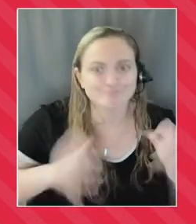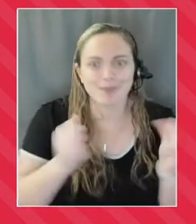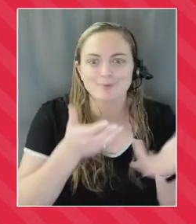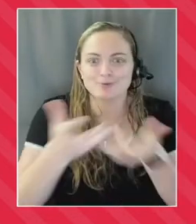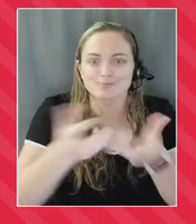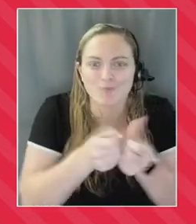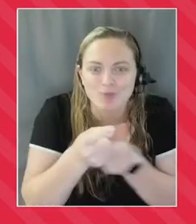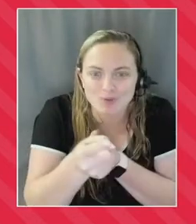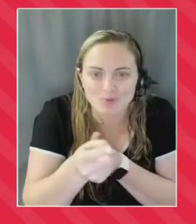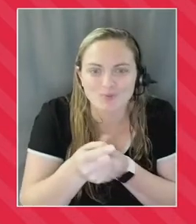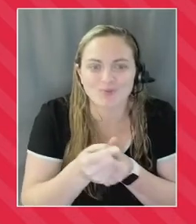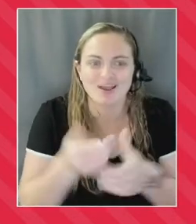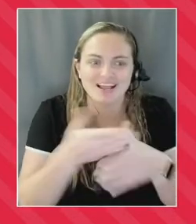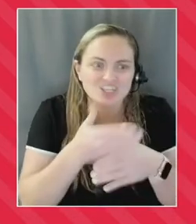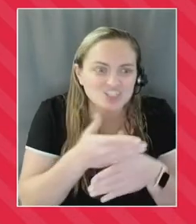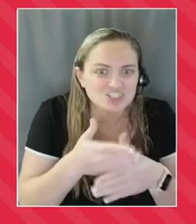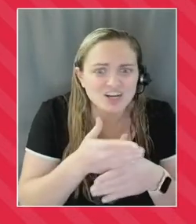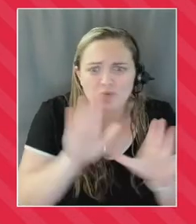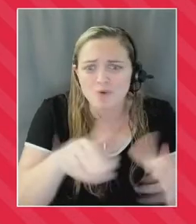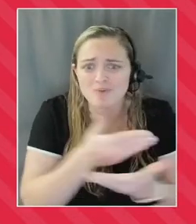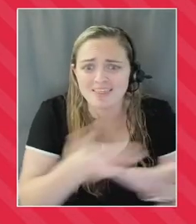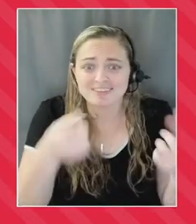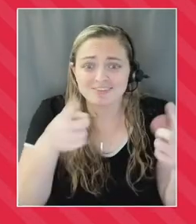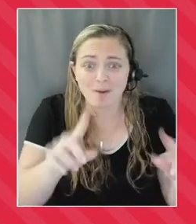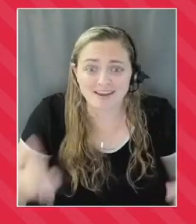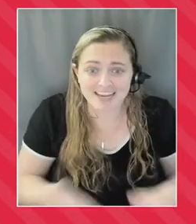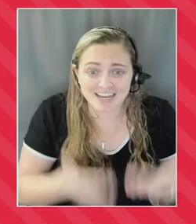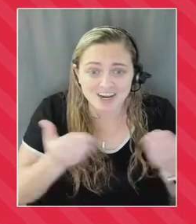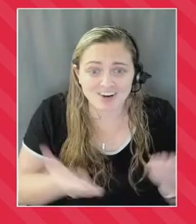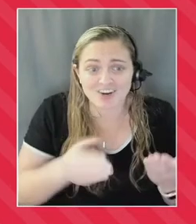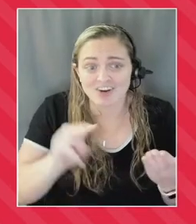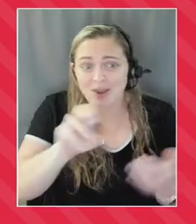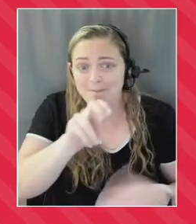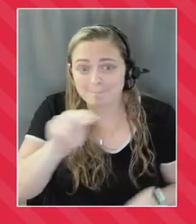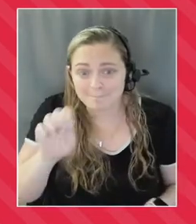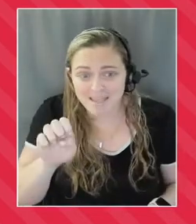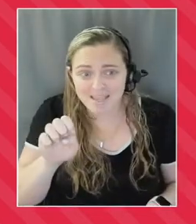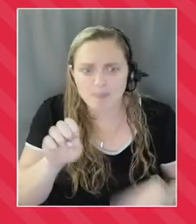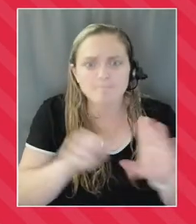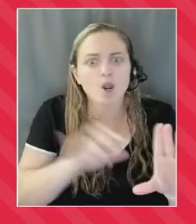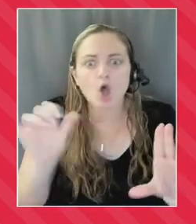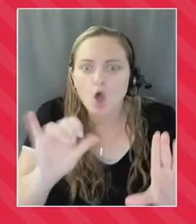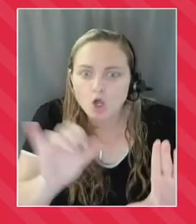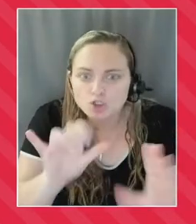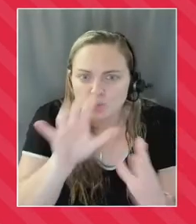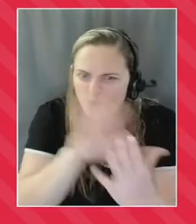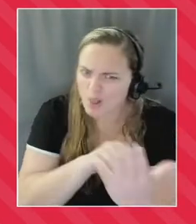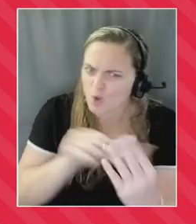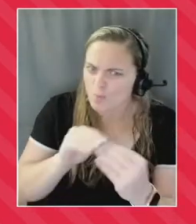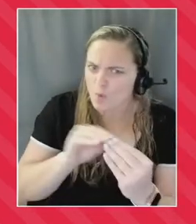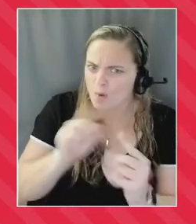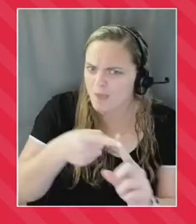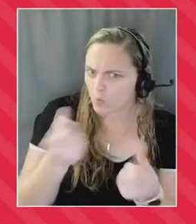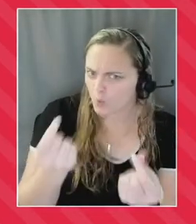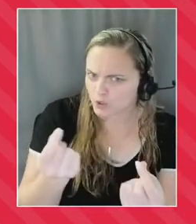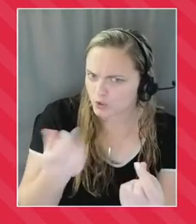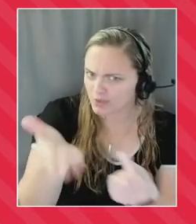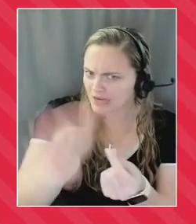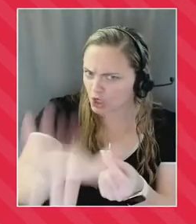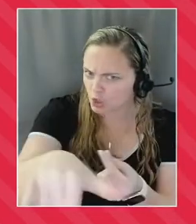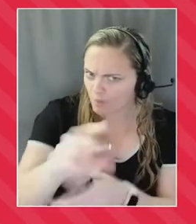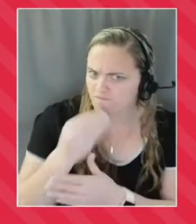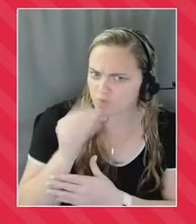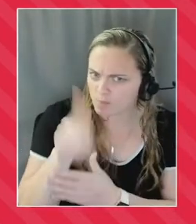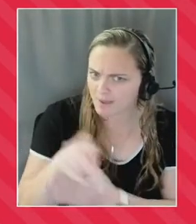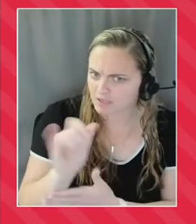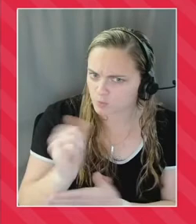you and share some of the wonderful things that are happening here in Maine, but also to learn more about what you guys are doing at your food bank as